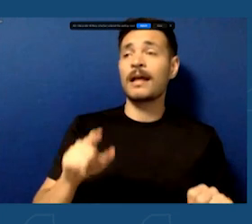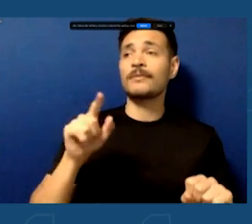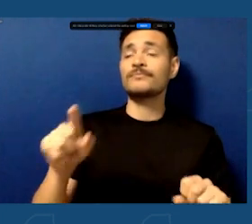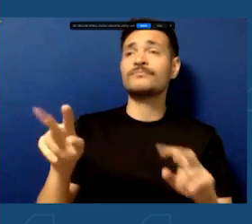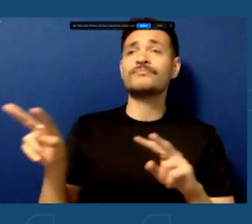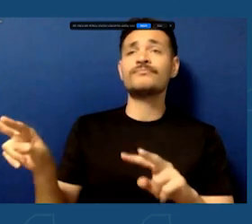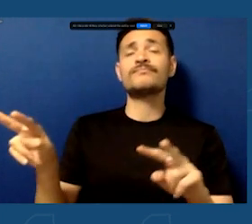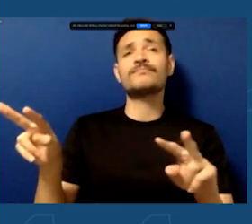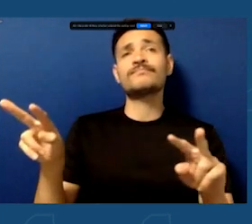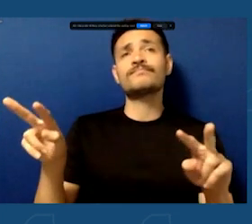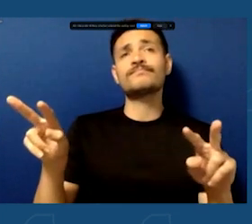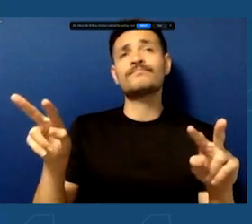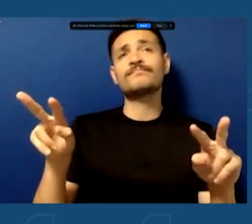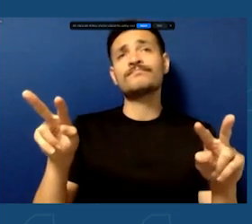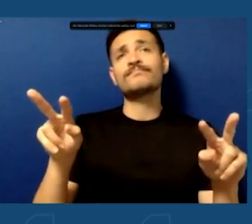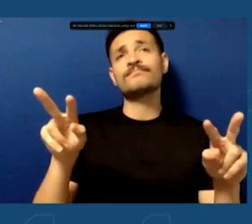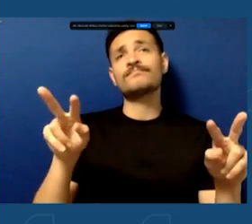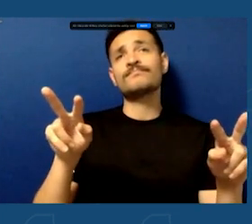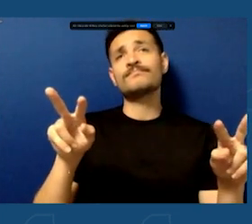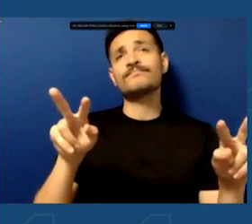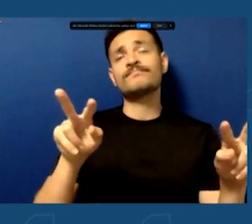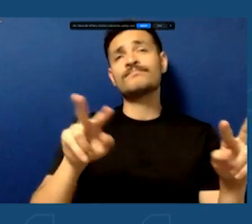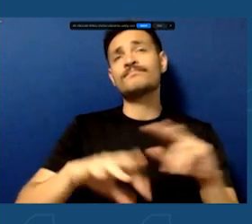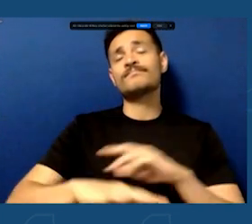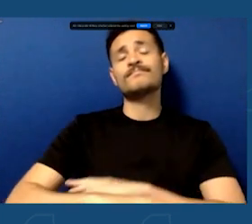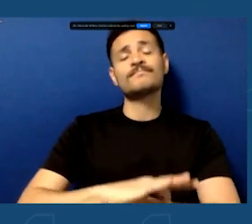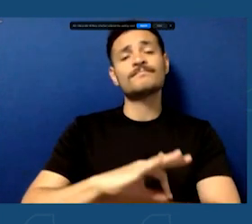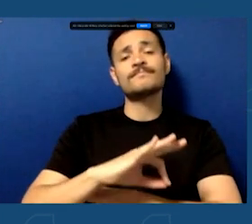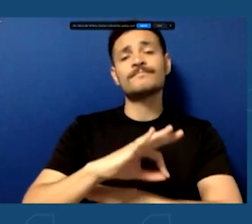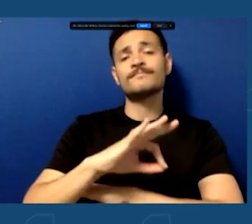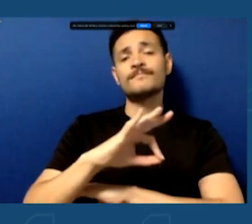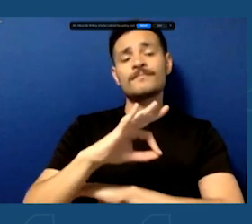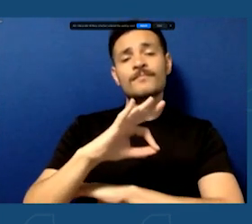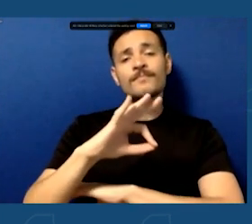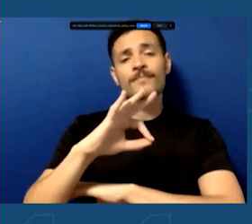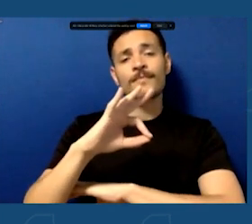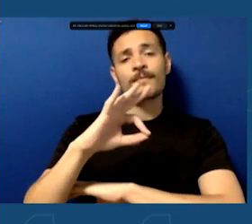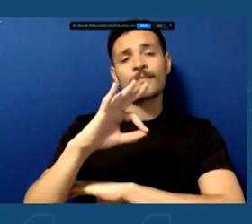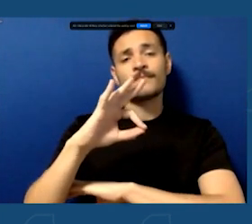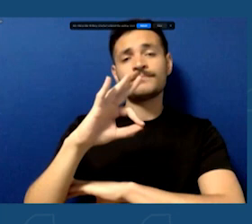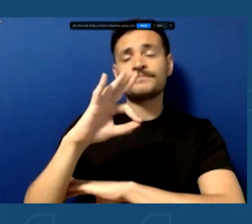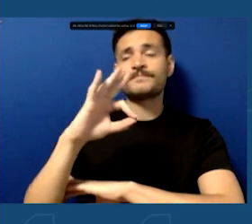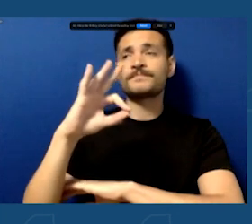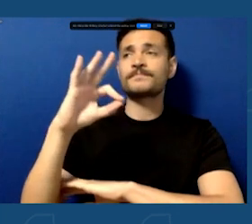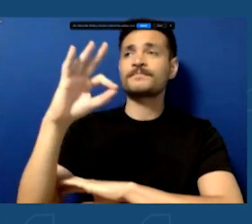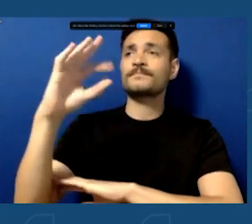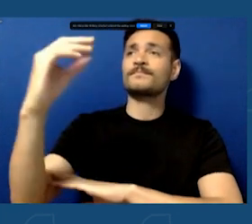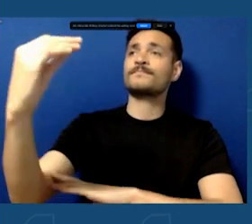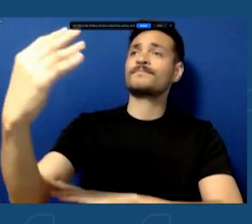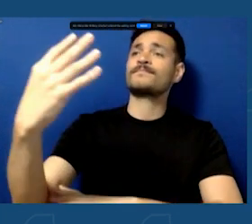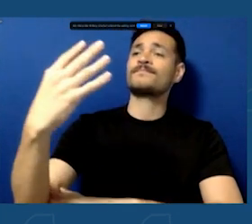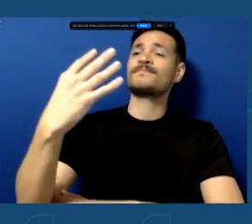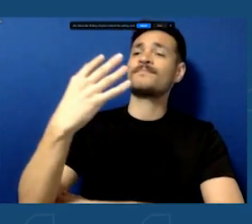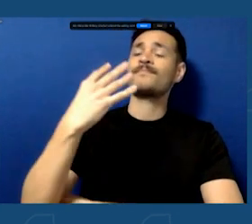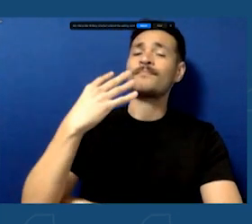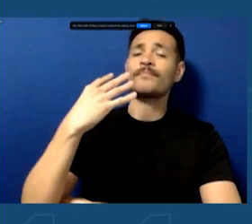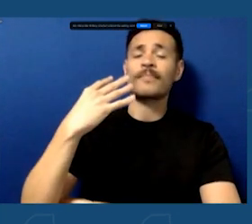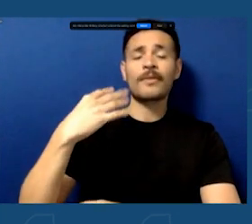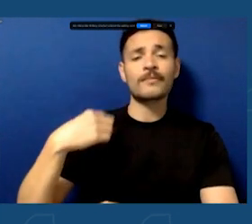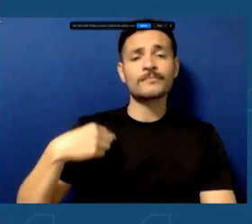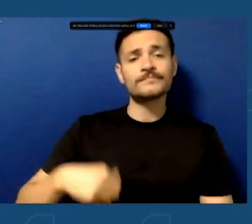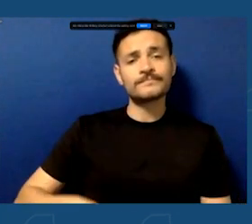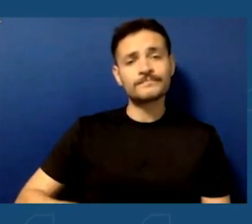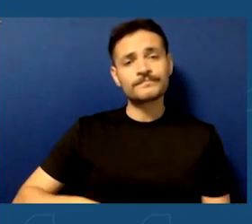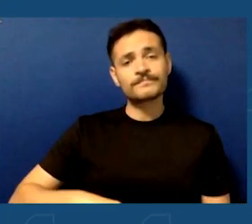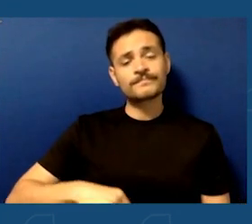by the dawn's early light what so proudly we